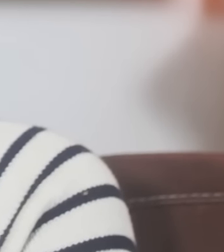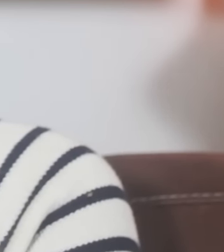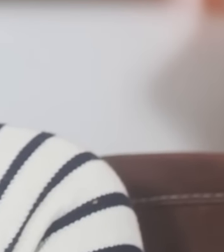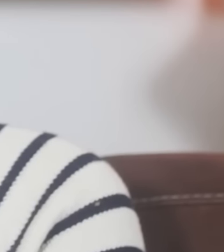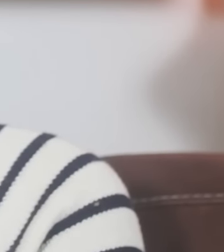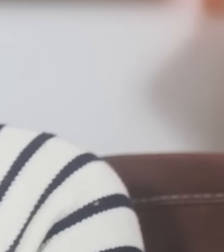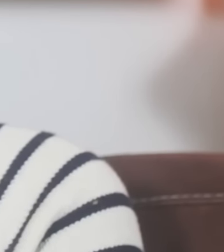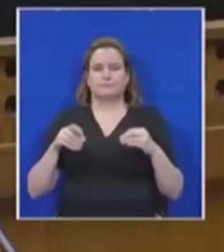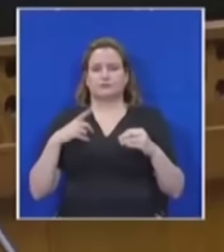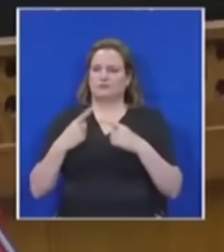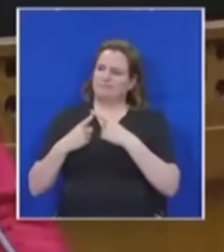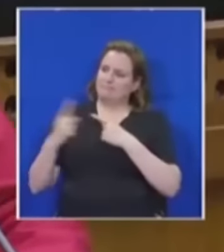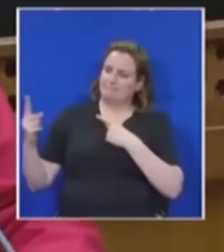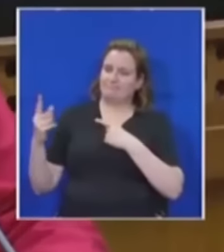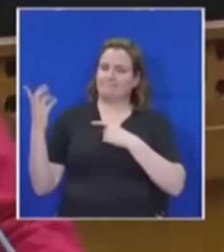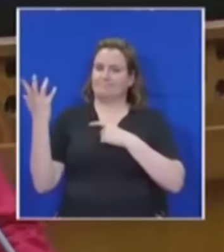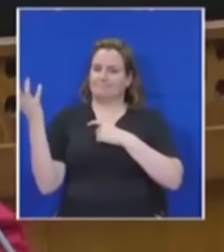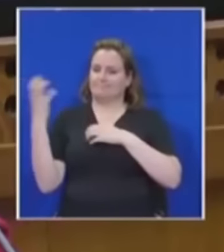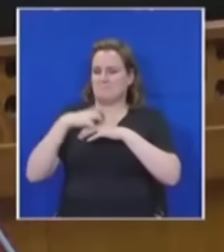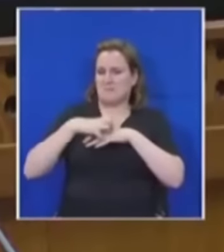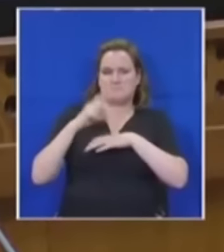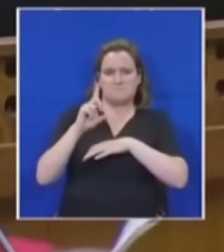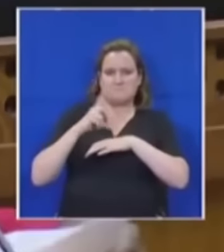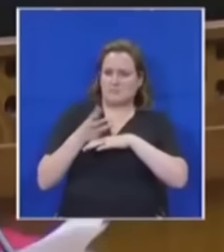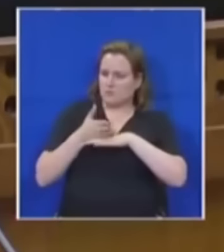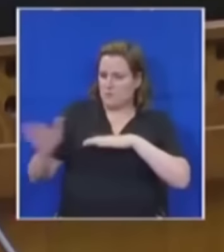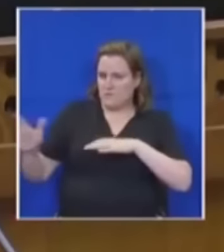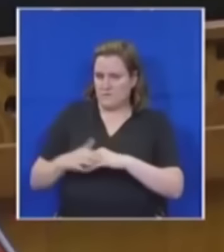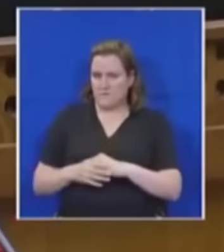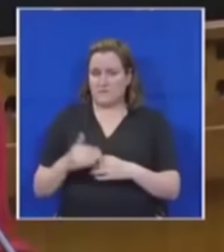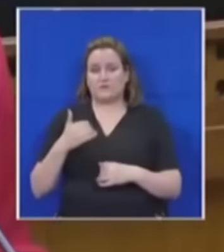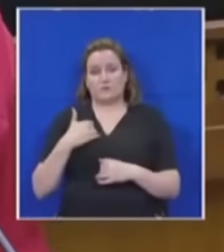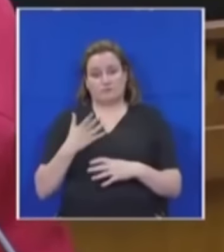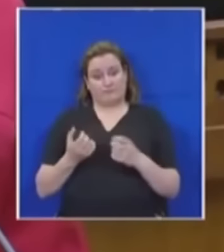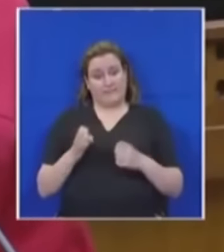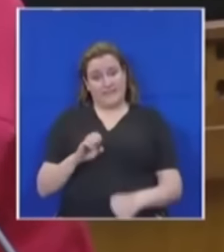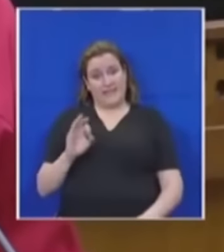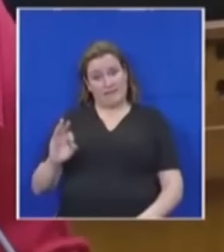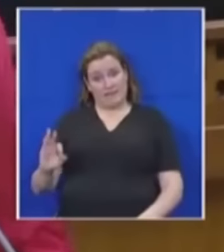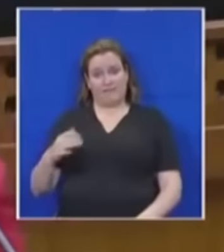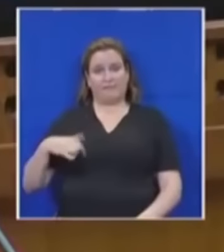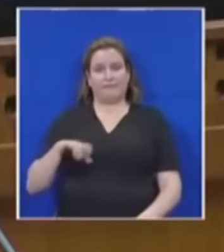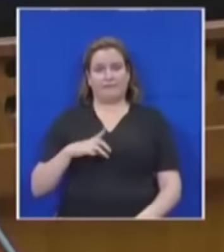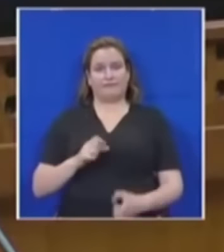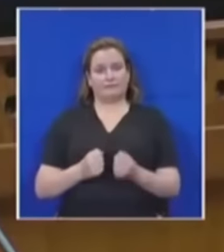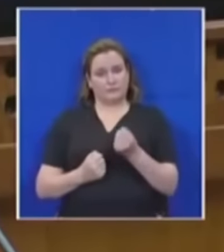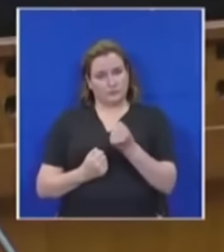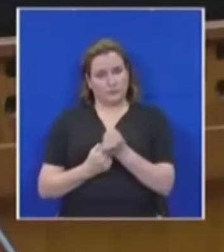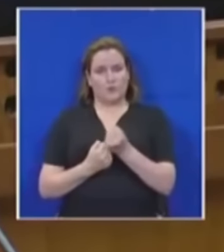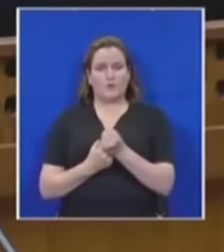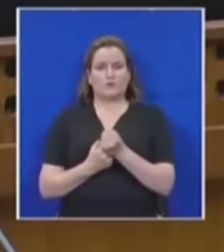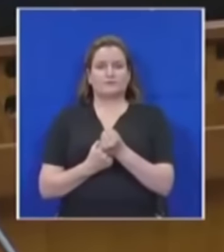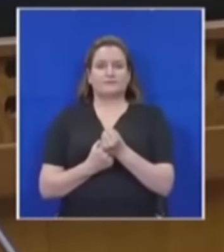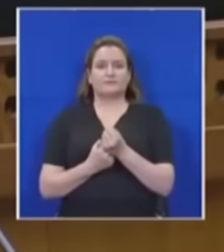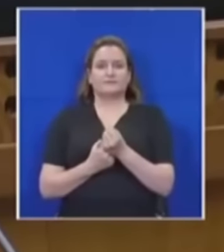in Cuba. So we stand as the EFF to support and speak much